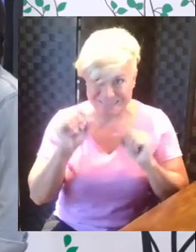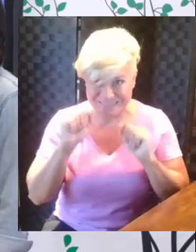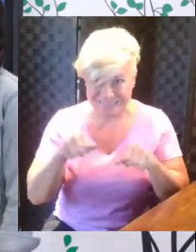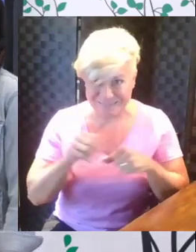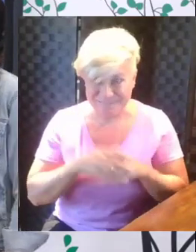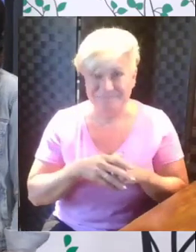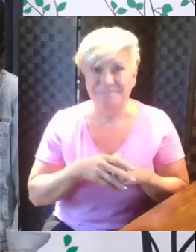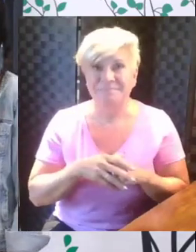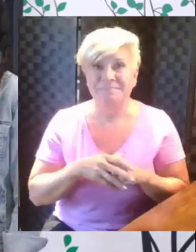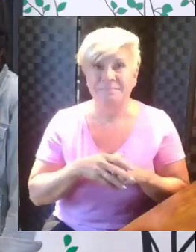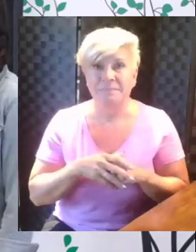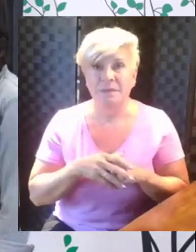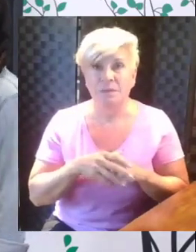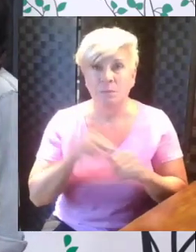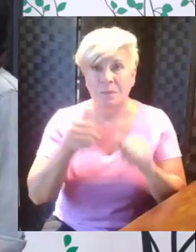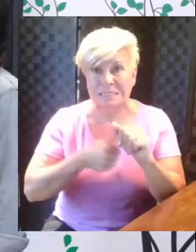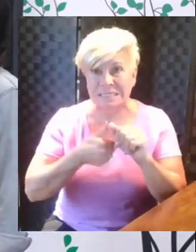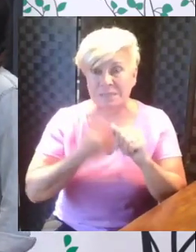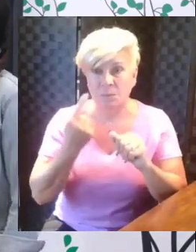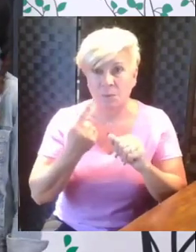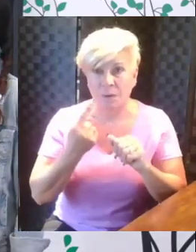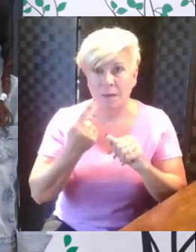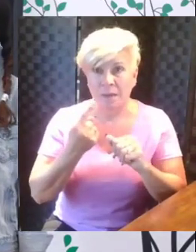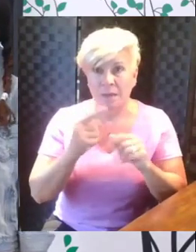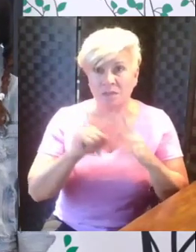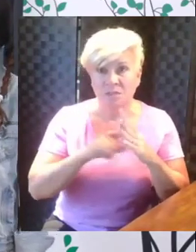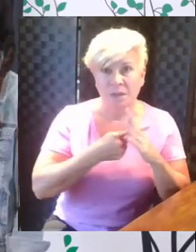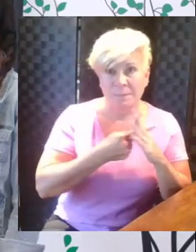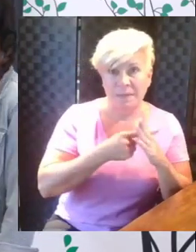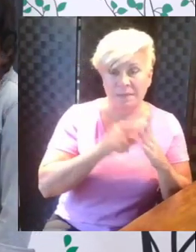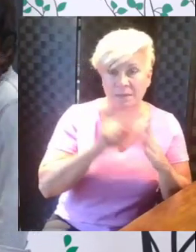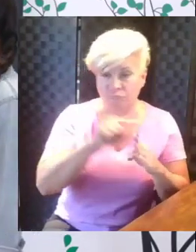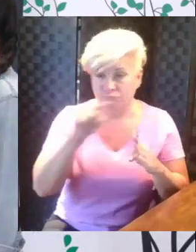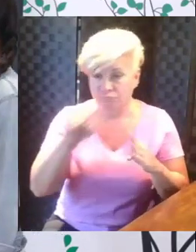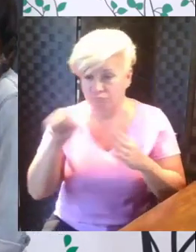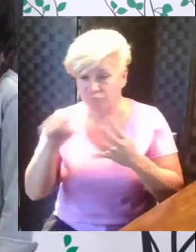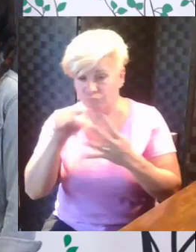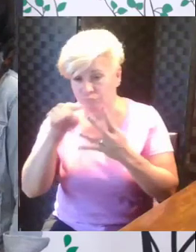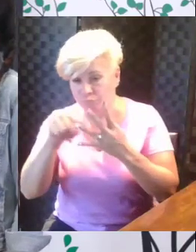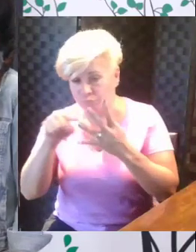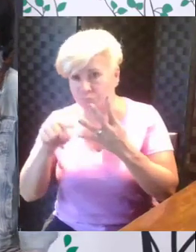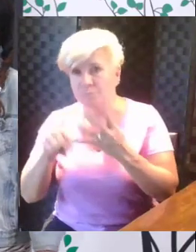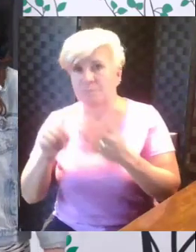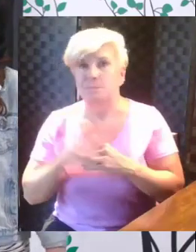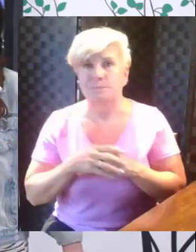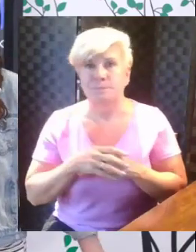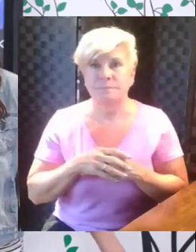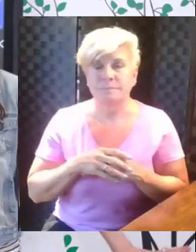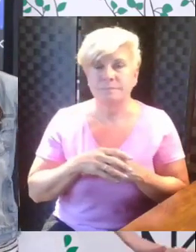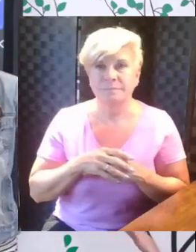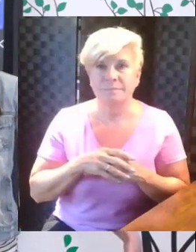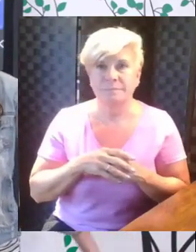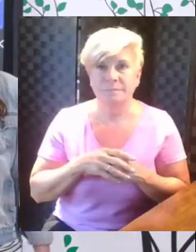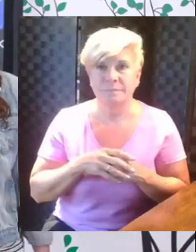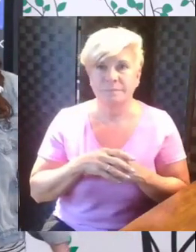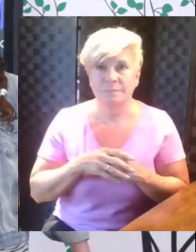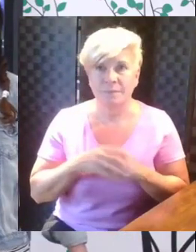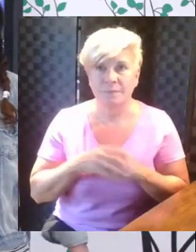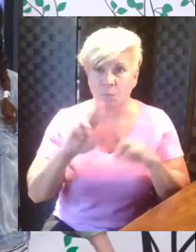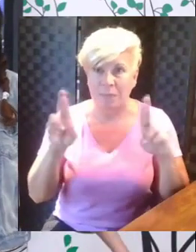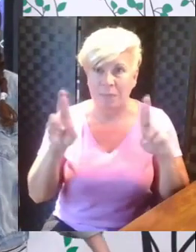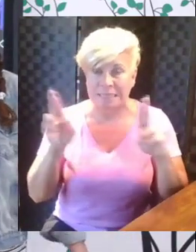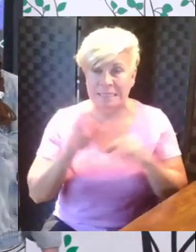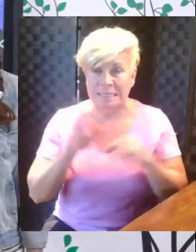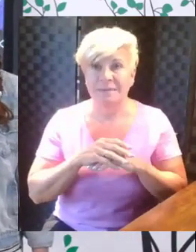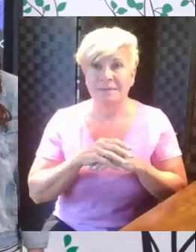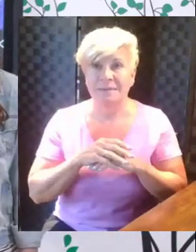me? We're just going to go to each one, and then we're going to start at the beginning and go through each one again. All right, so go ahead and get to your ready